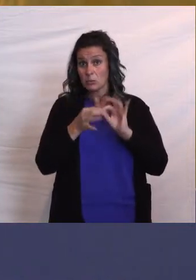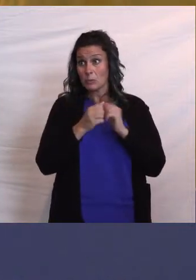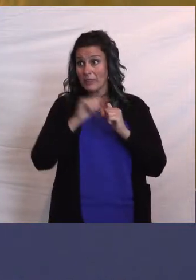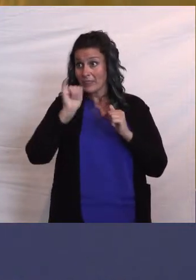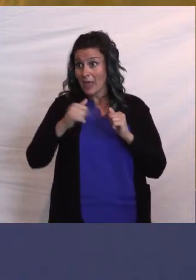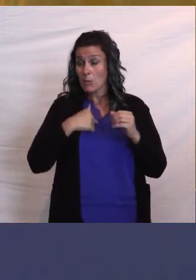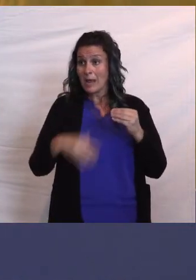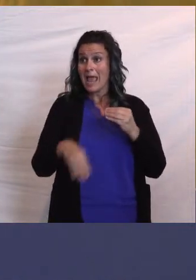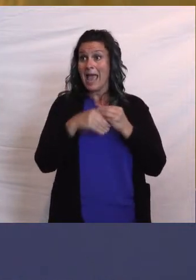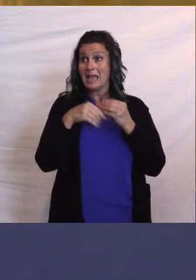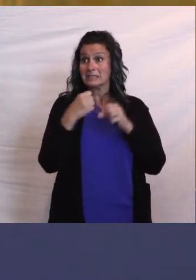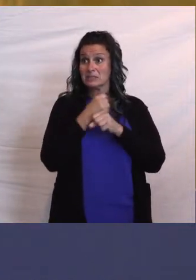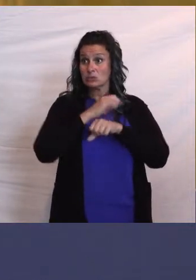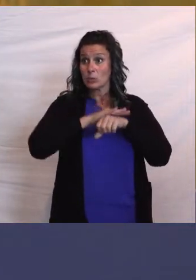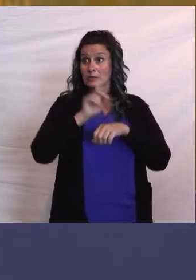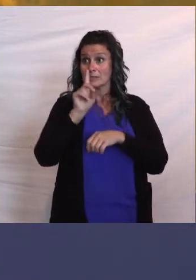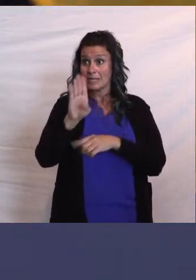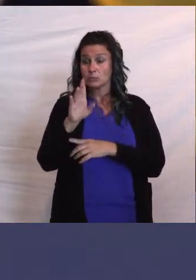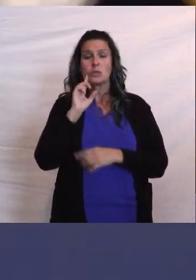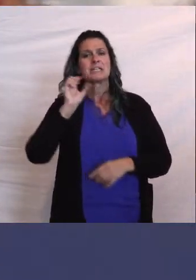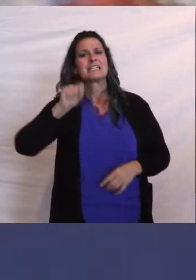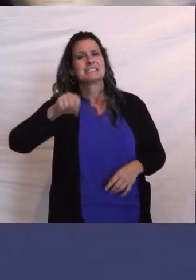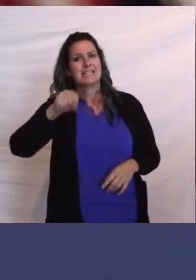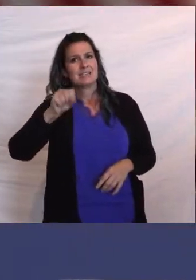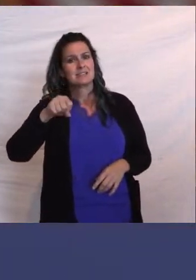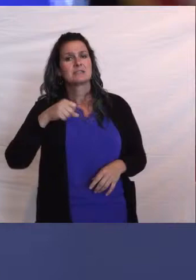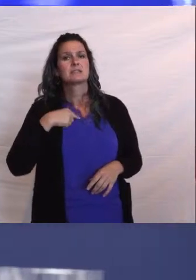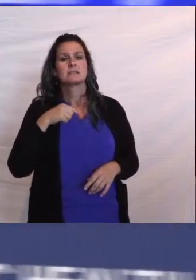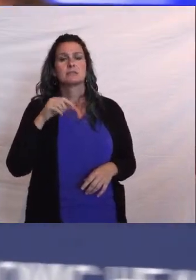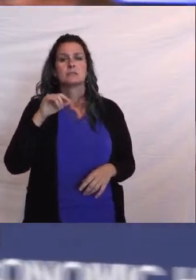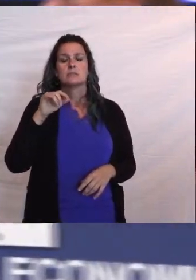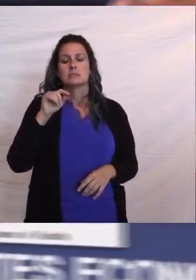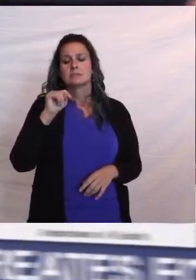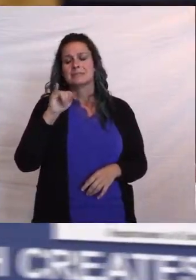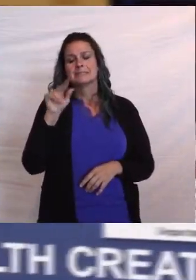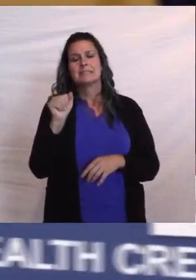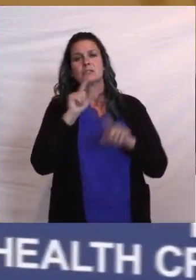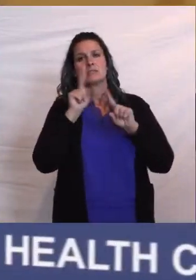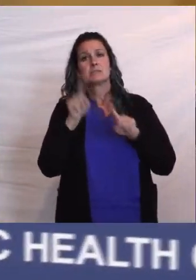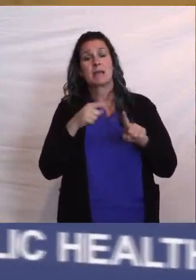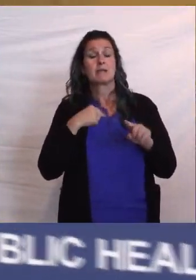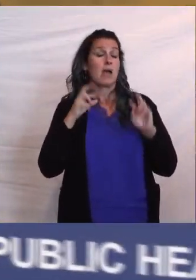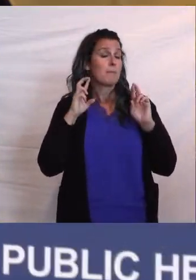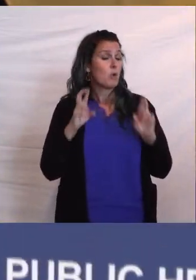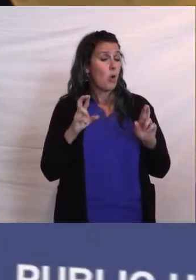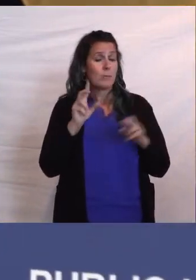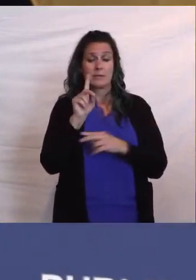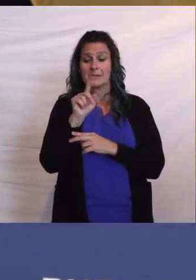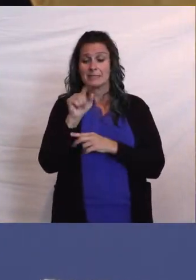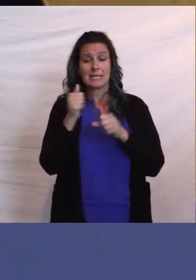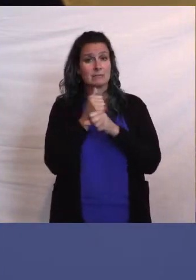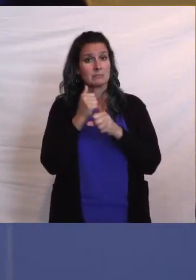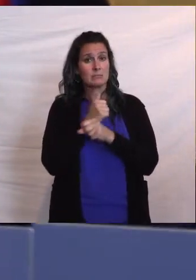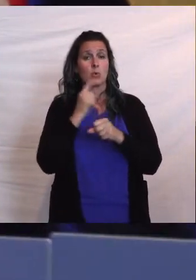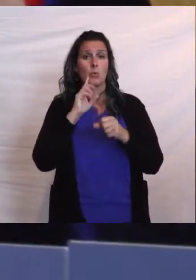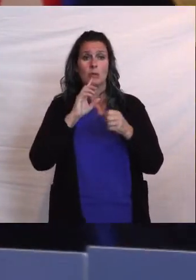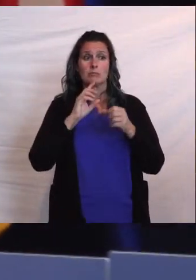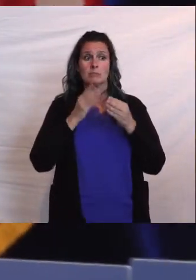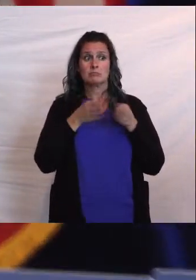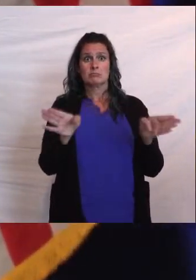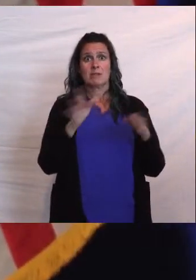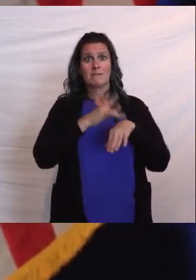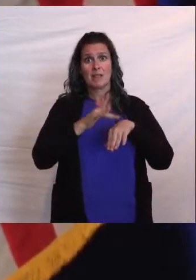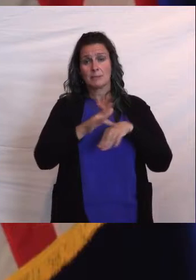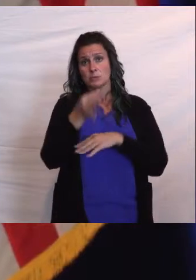and accurately on the dashboard? Yes, actually, we're hoping that those data can be publicly available fairly soon,